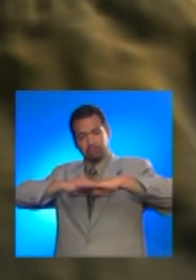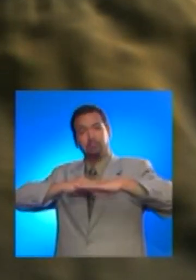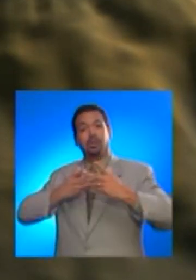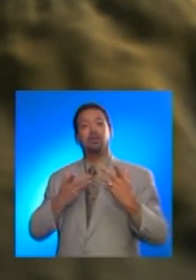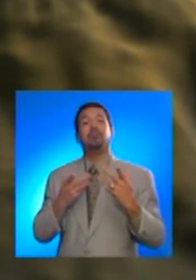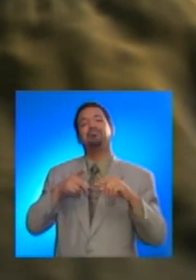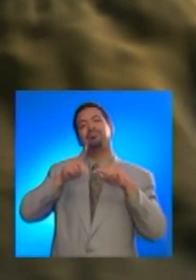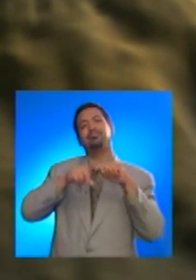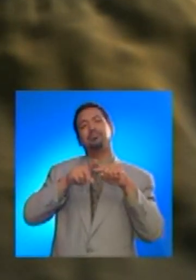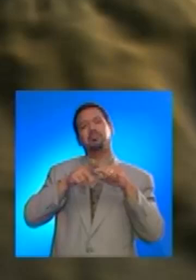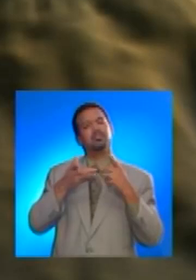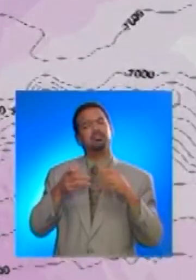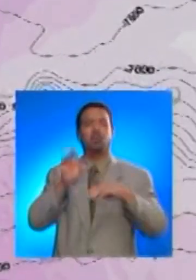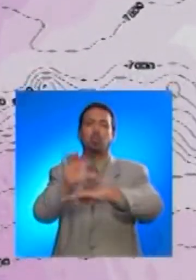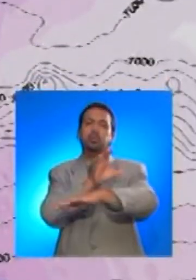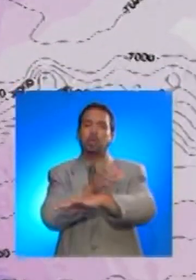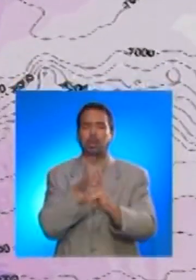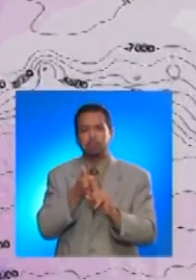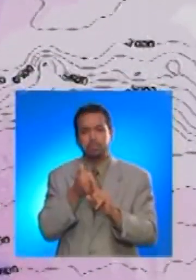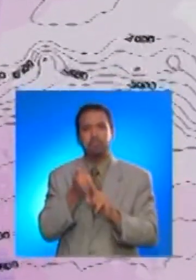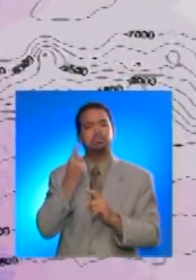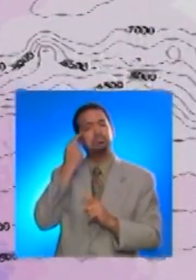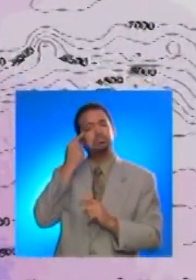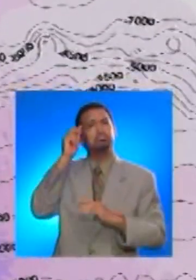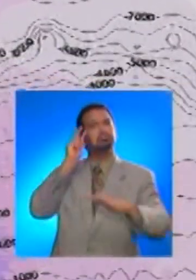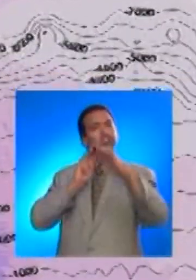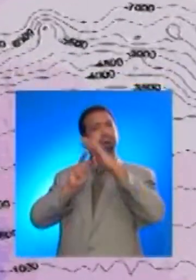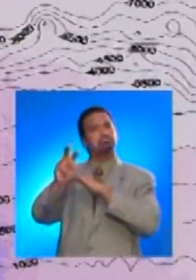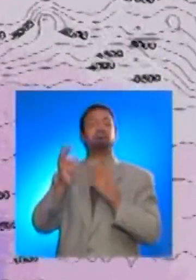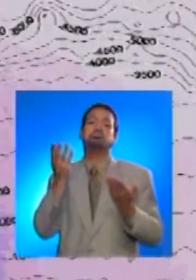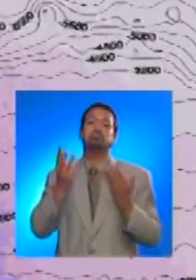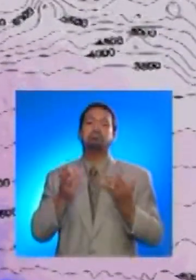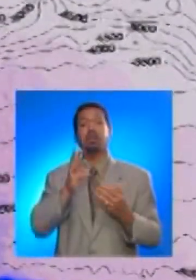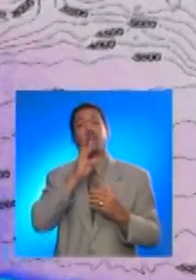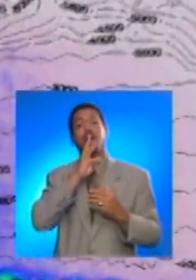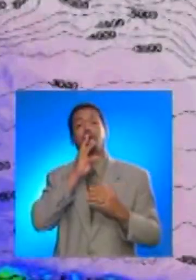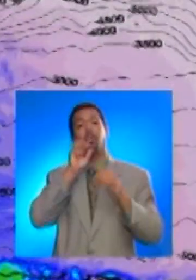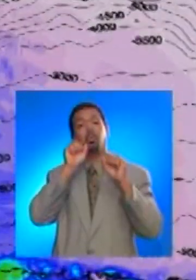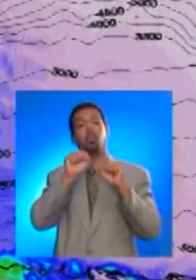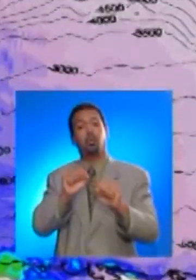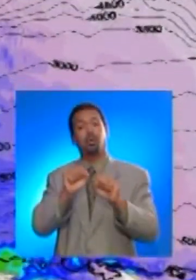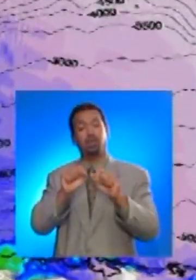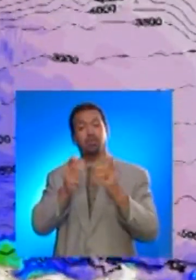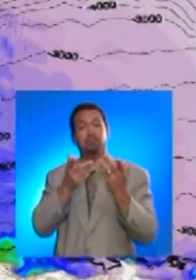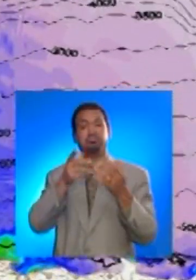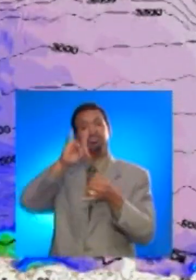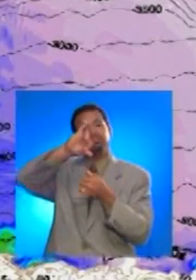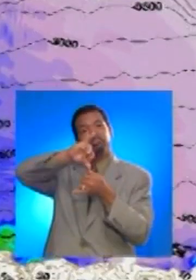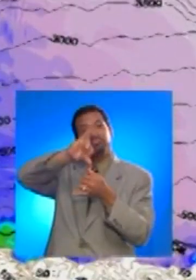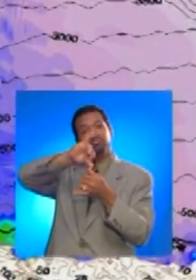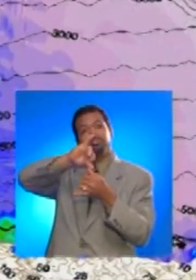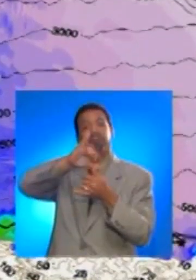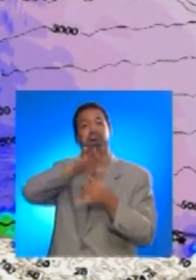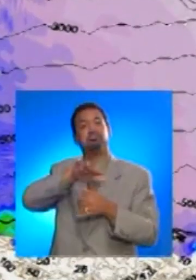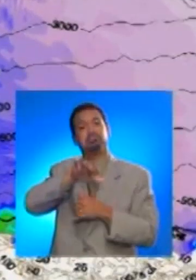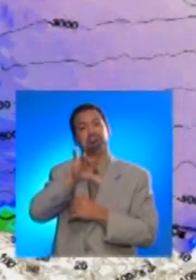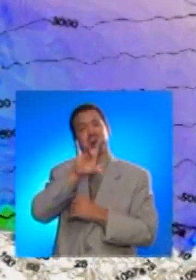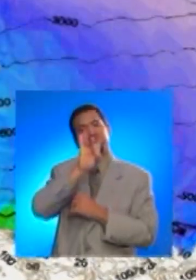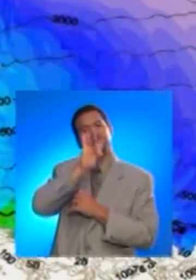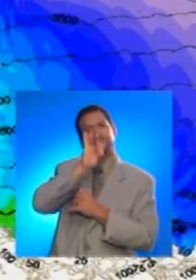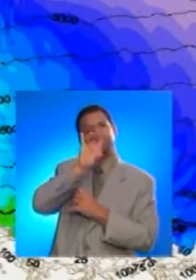Depending on the duration of the landslide, computer models suggest that the sea level could have reached heights between 87